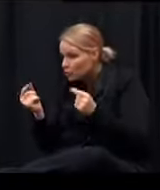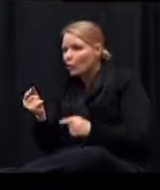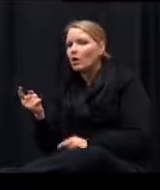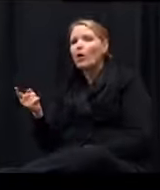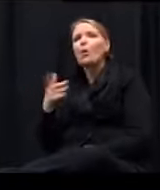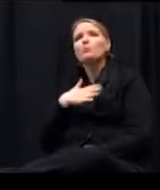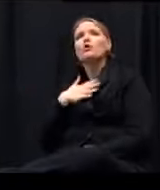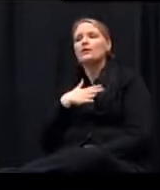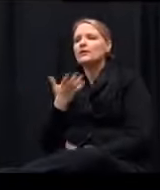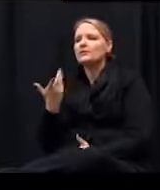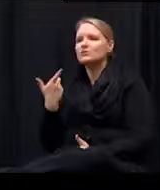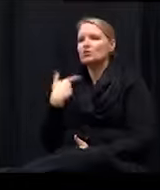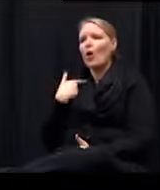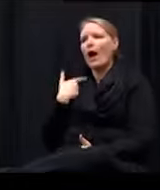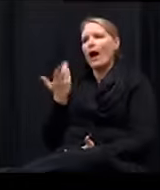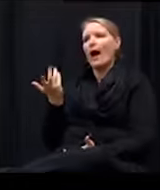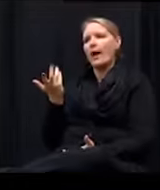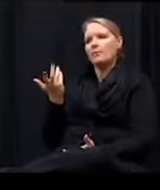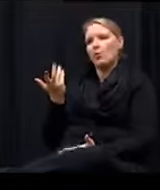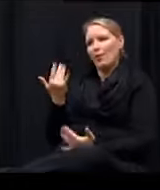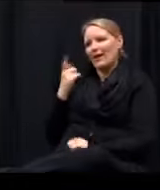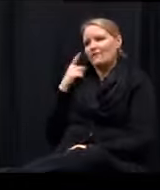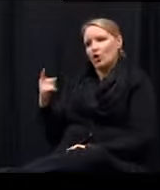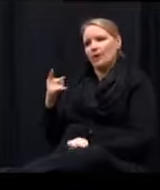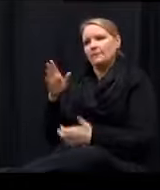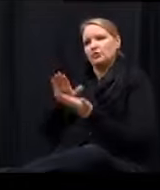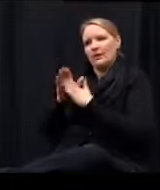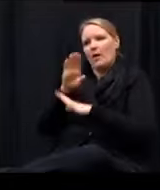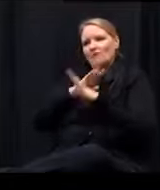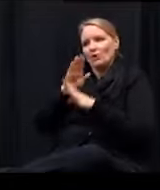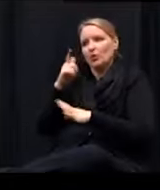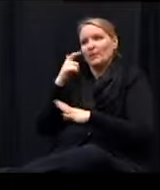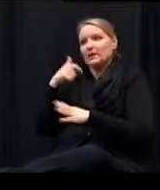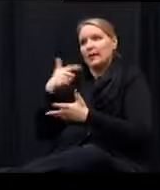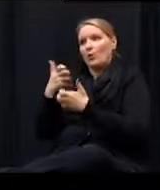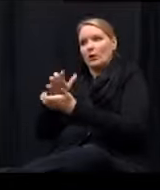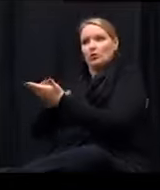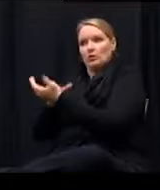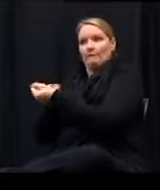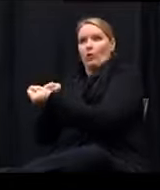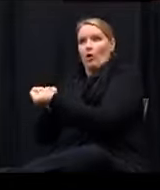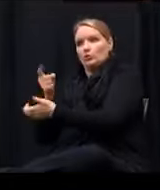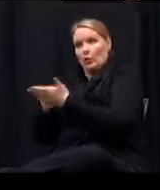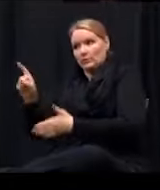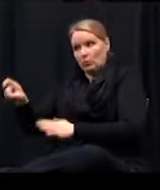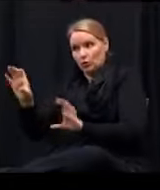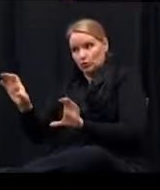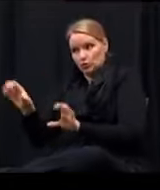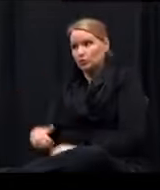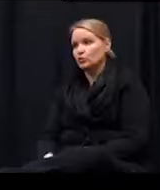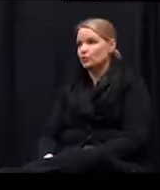So I'm counting on him being frustrated and reinforcing what he should be doing.